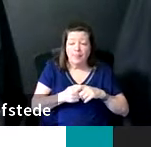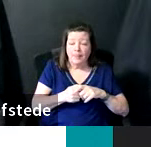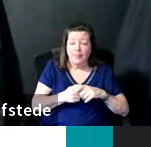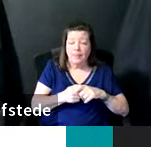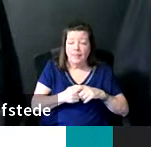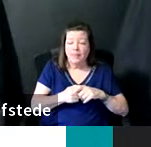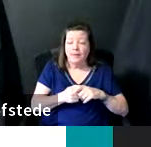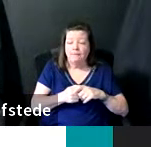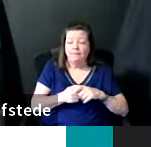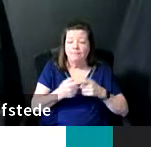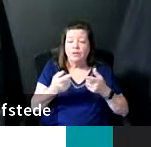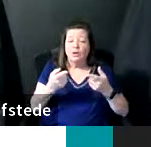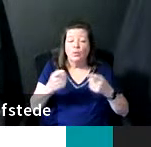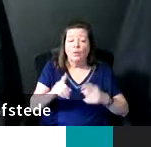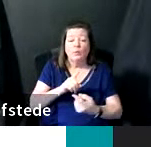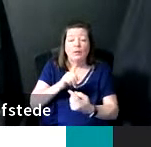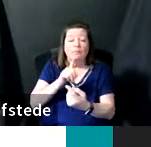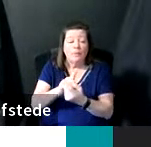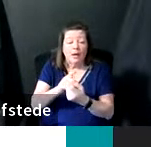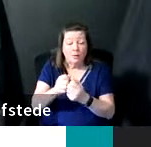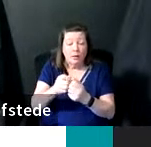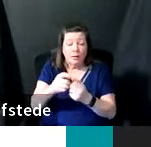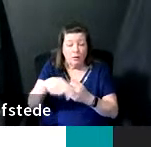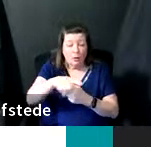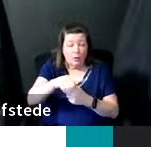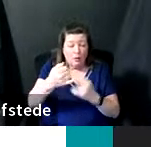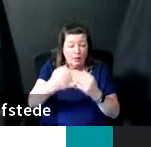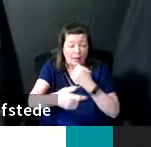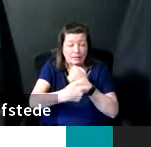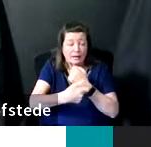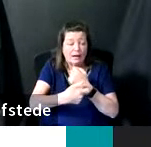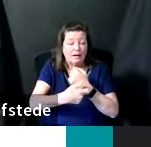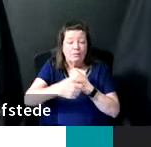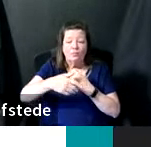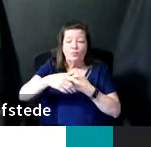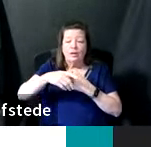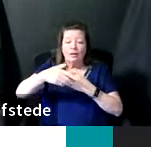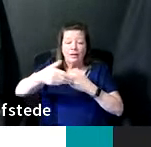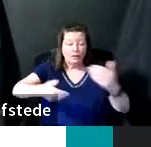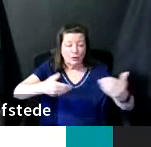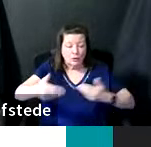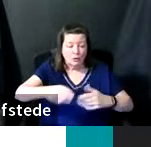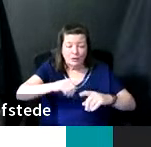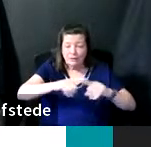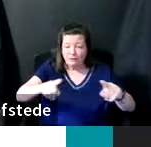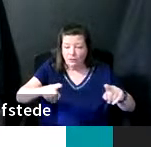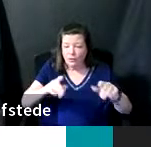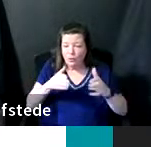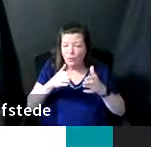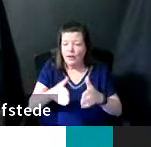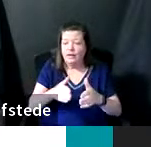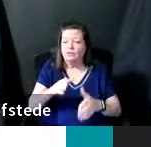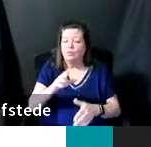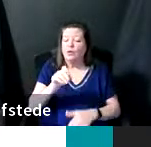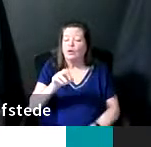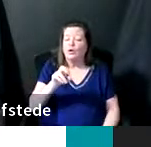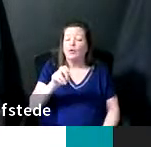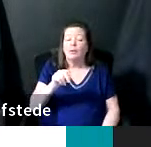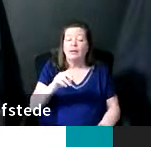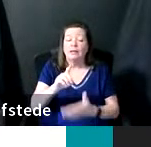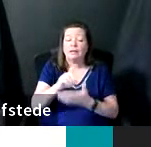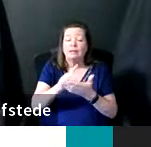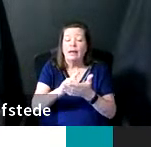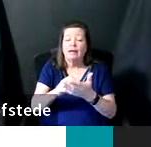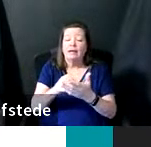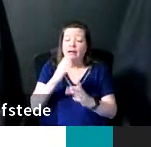When we met with you last time, we introduced the different scales in which urban design can have direct impact on our